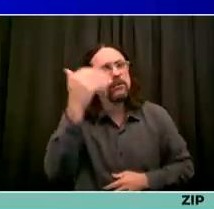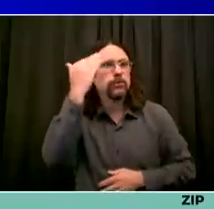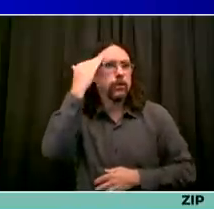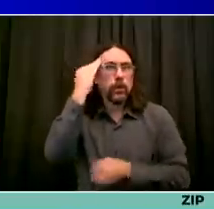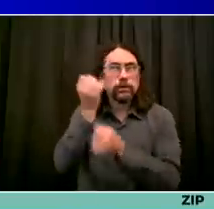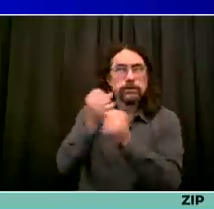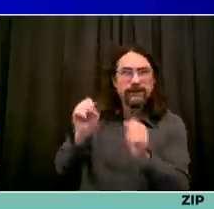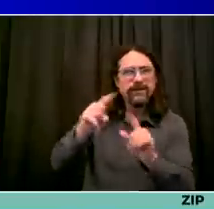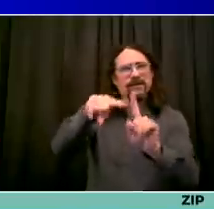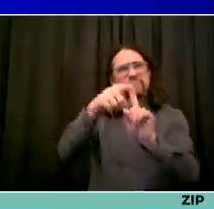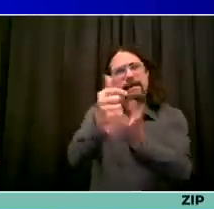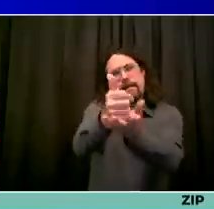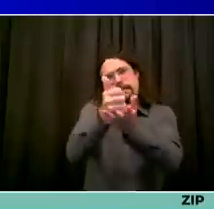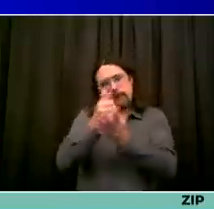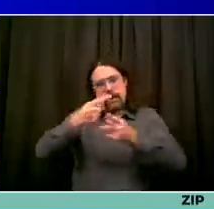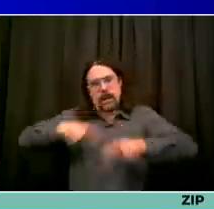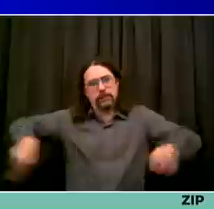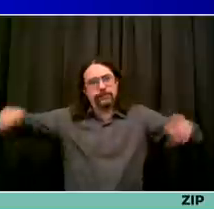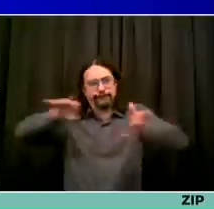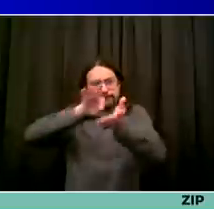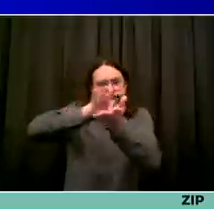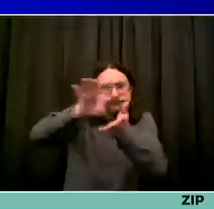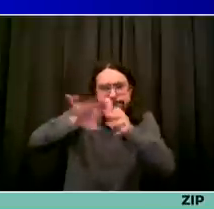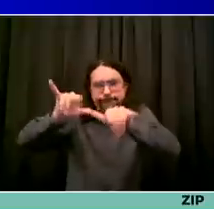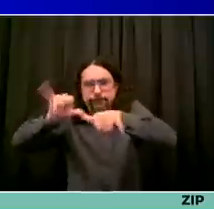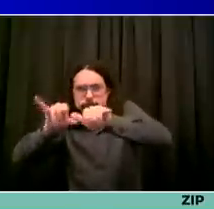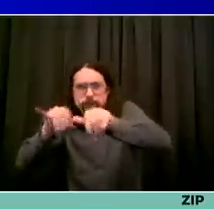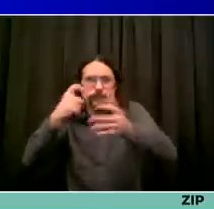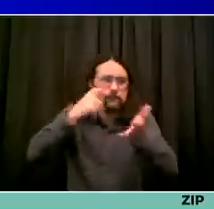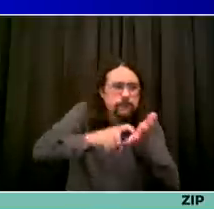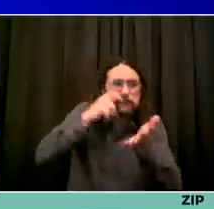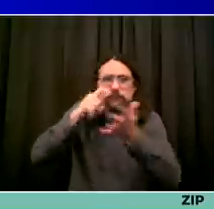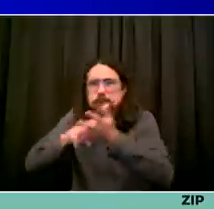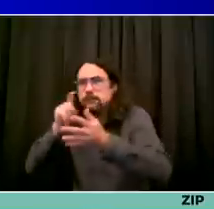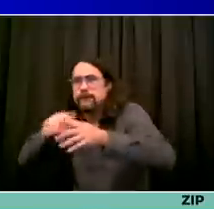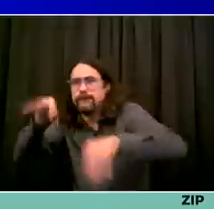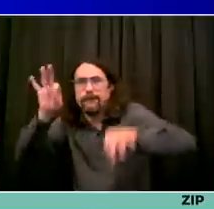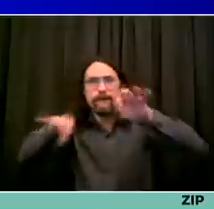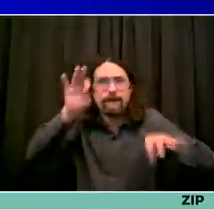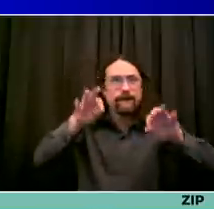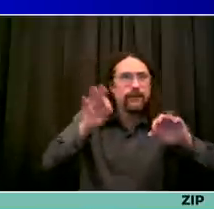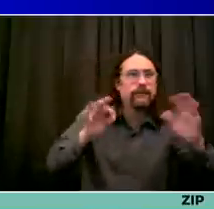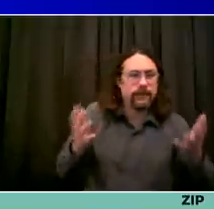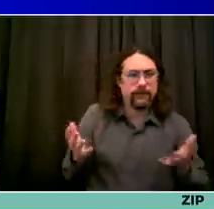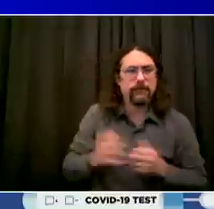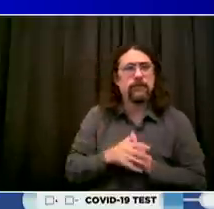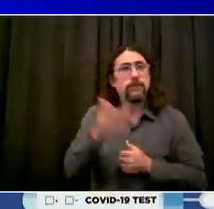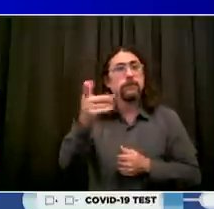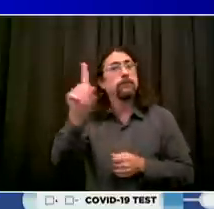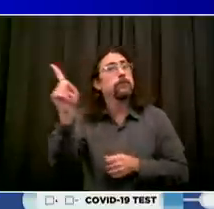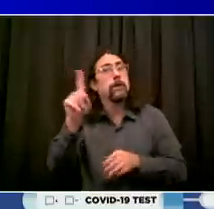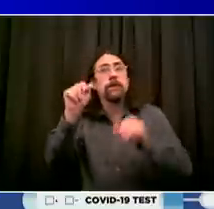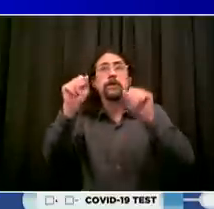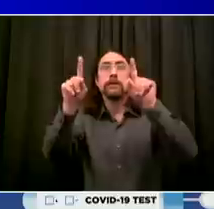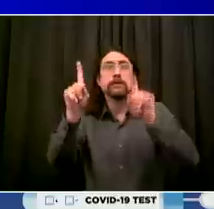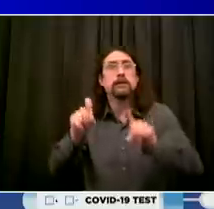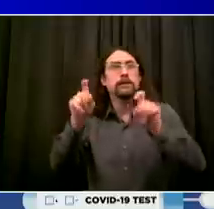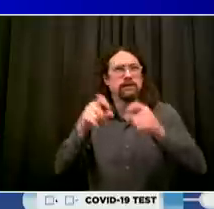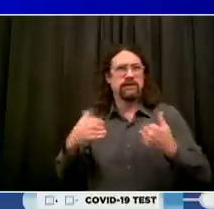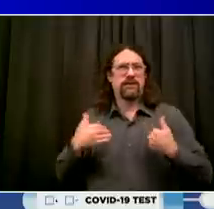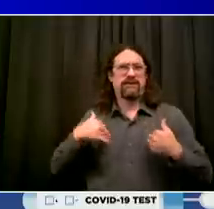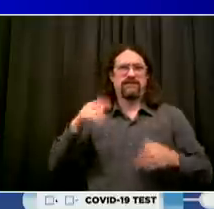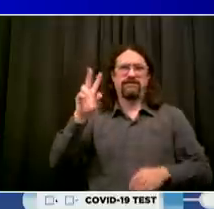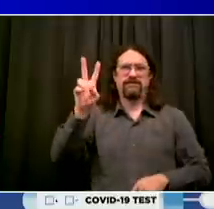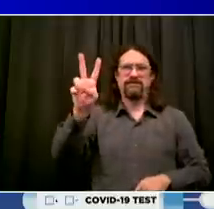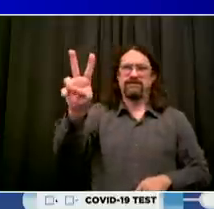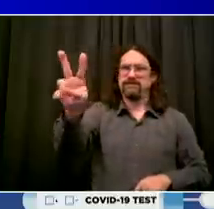capacity throughout the city, constantly getting it where it's needed most. But remember, we have over 200 sites all over the city. Everyone has a place near